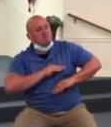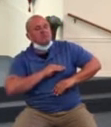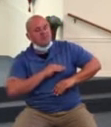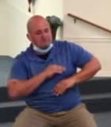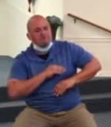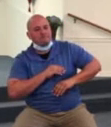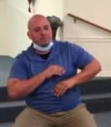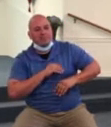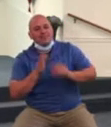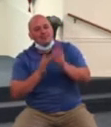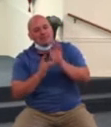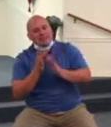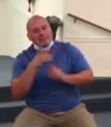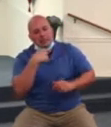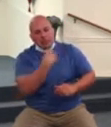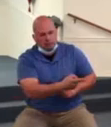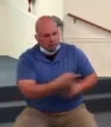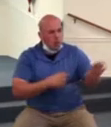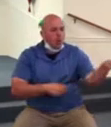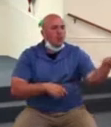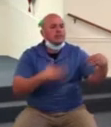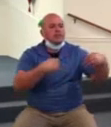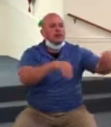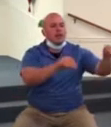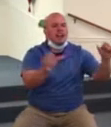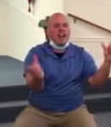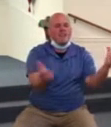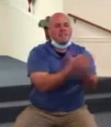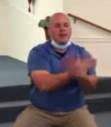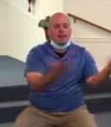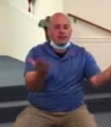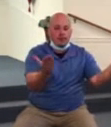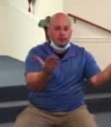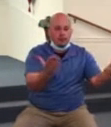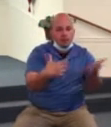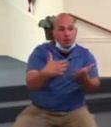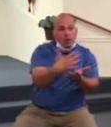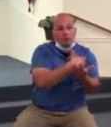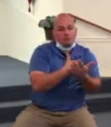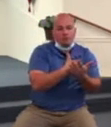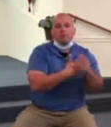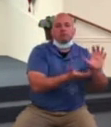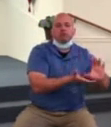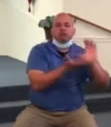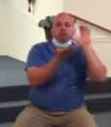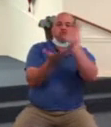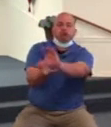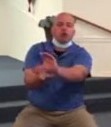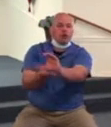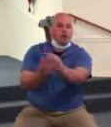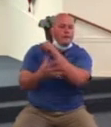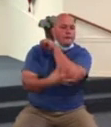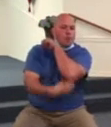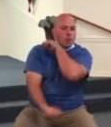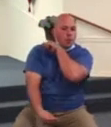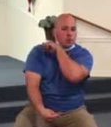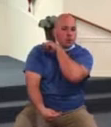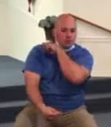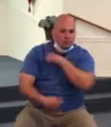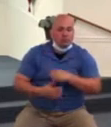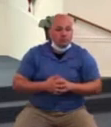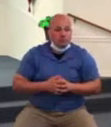go, sell everything he has, give to the poor, and then come follow him. And the